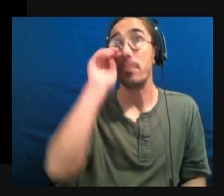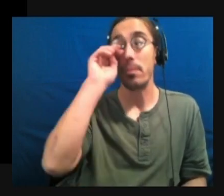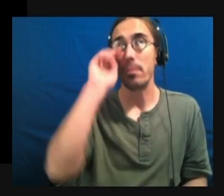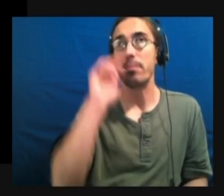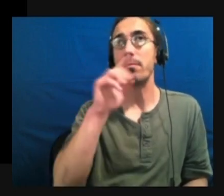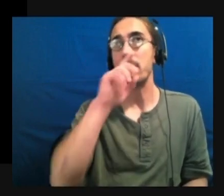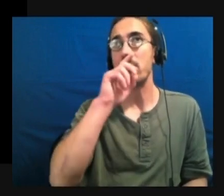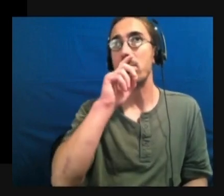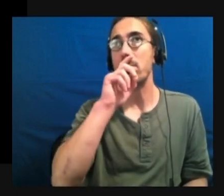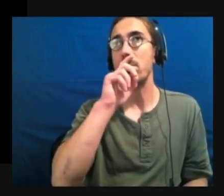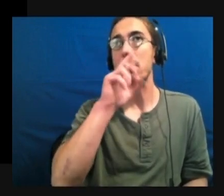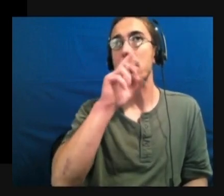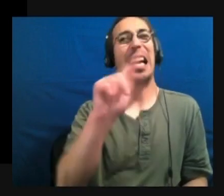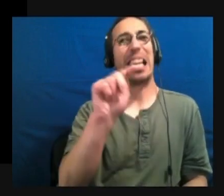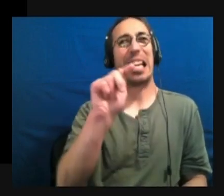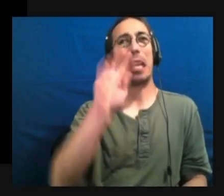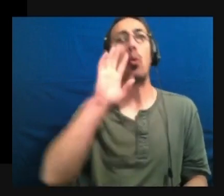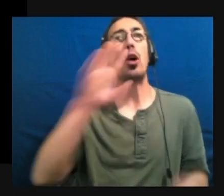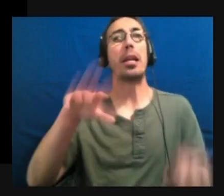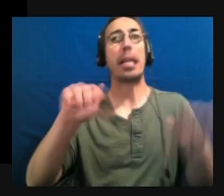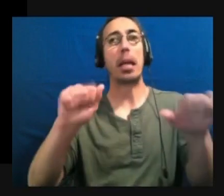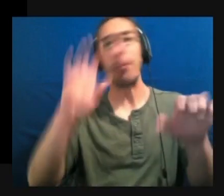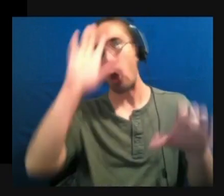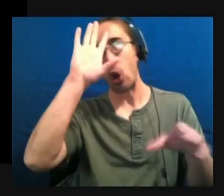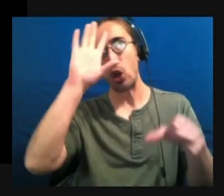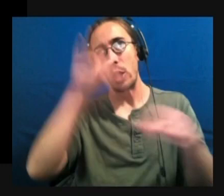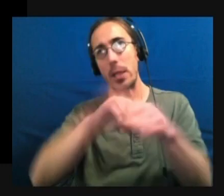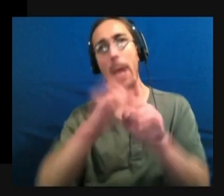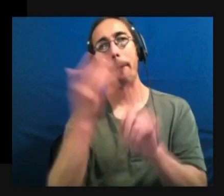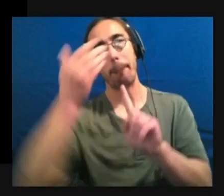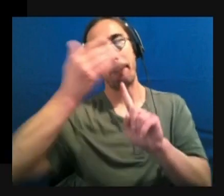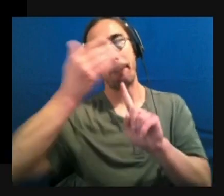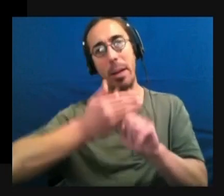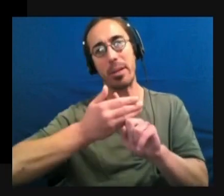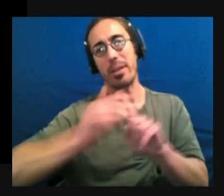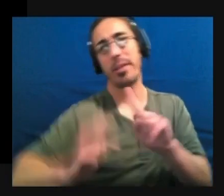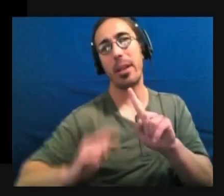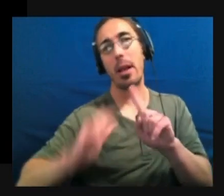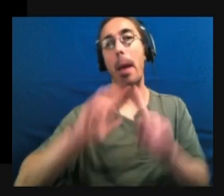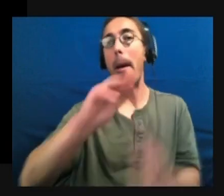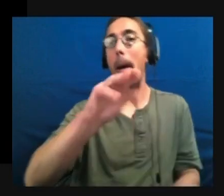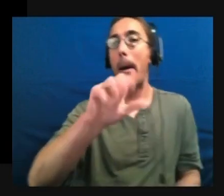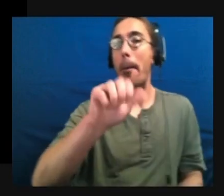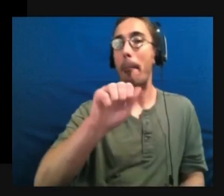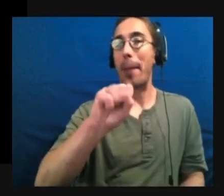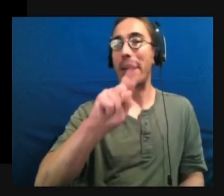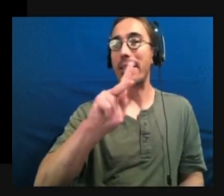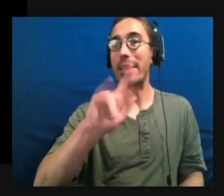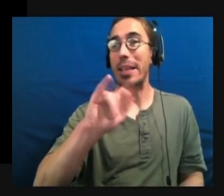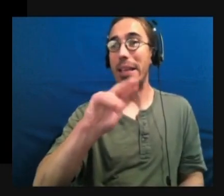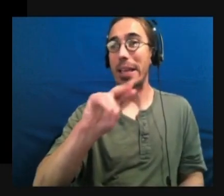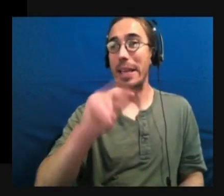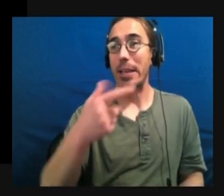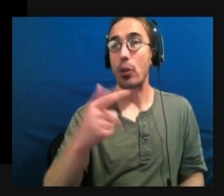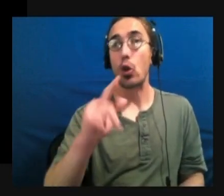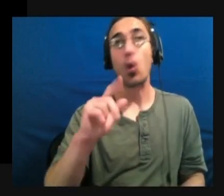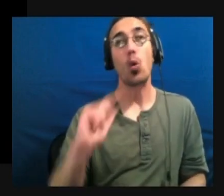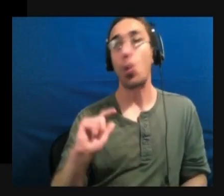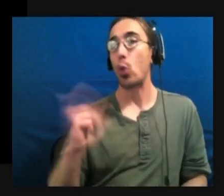will take on autistic masking as the next topic. So go ahead, T.